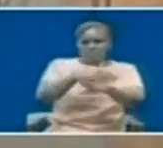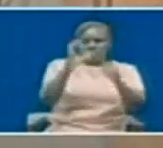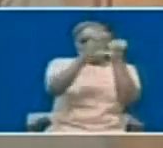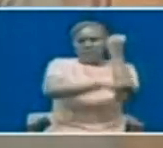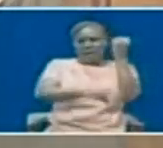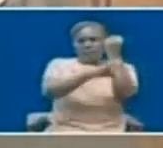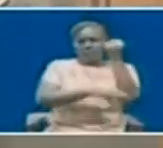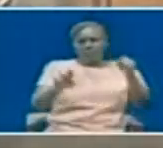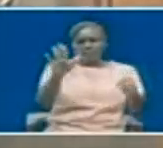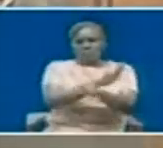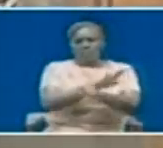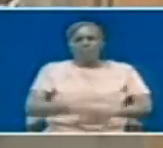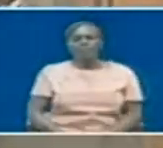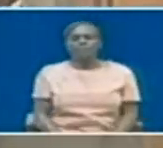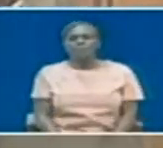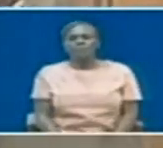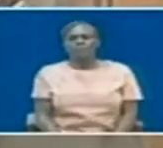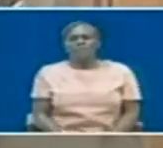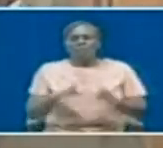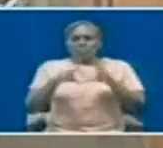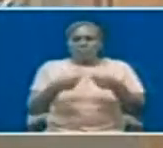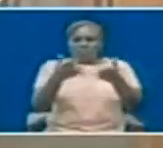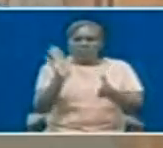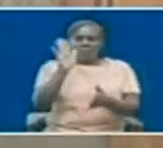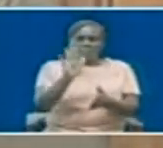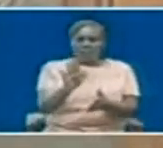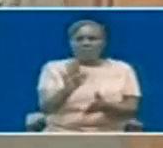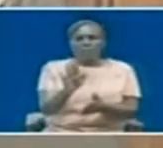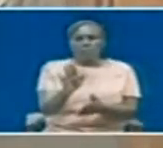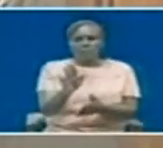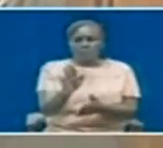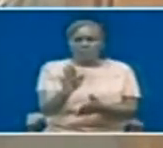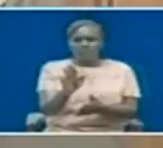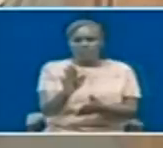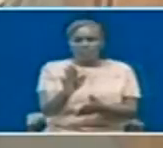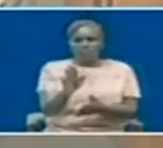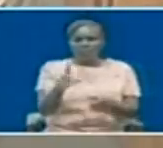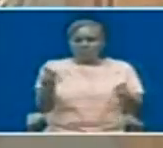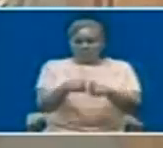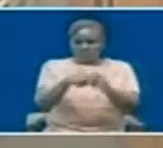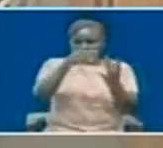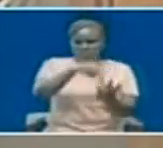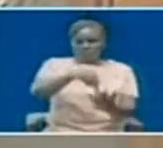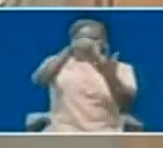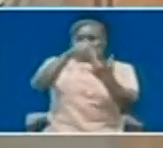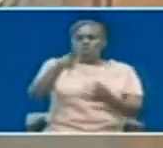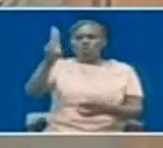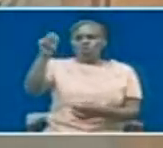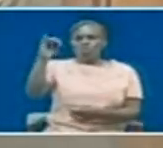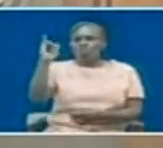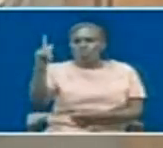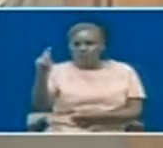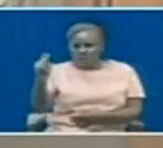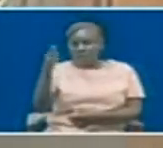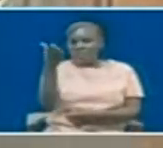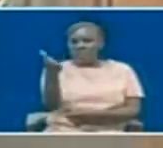country. Our response teams and specialized units